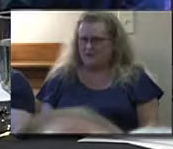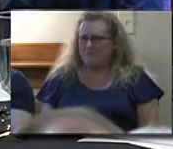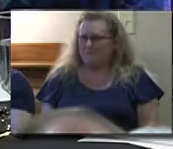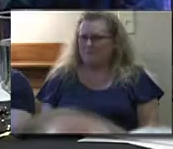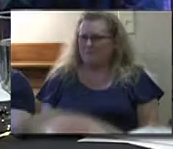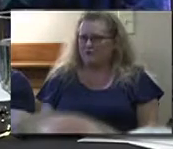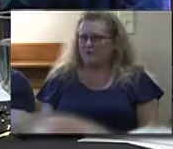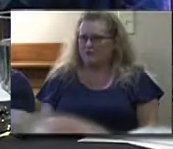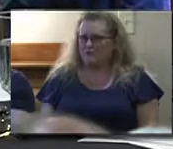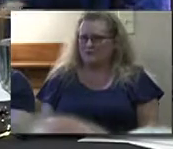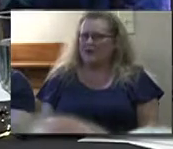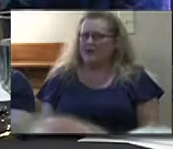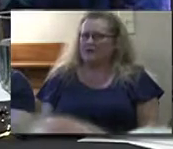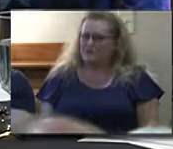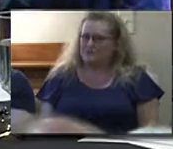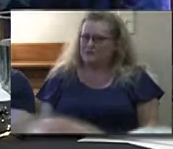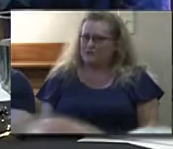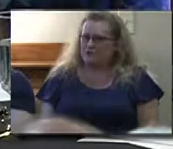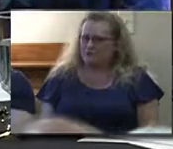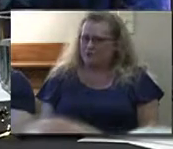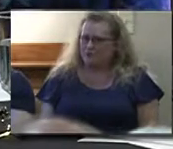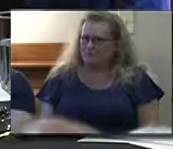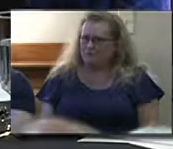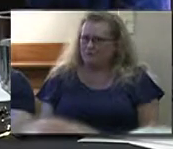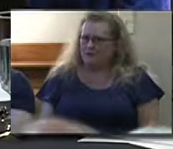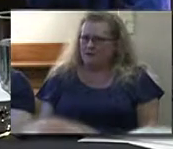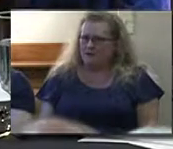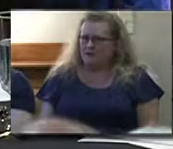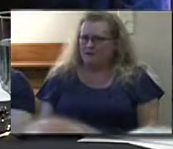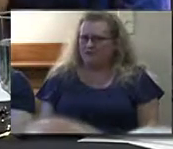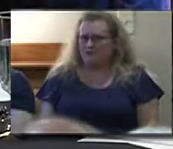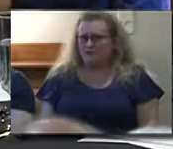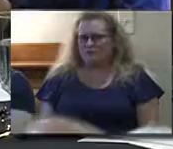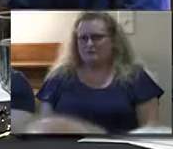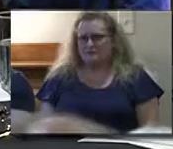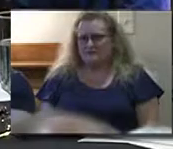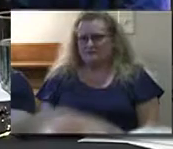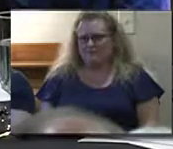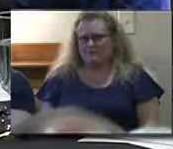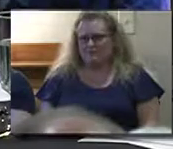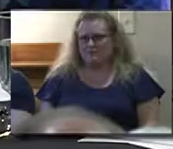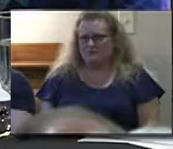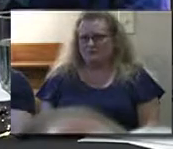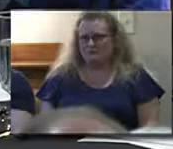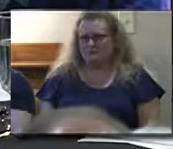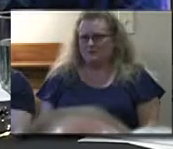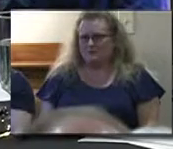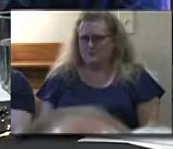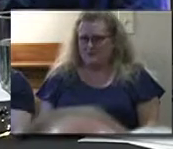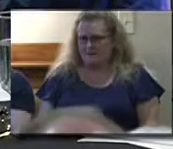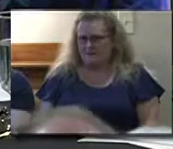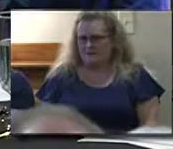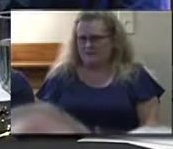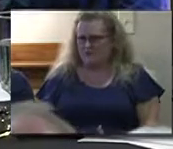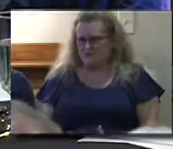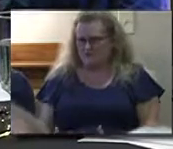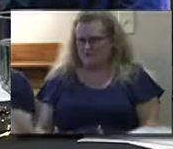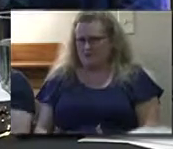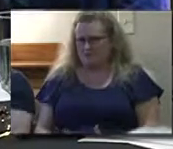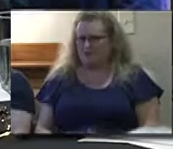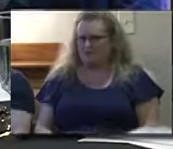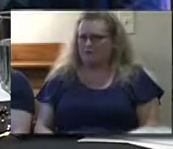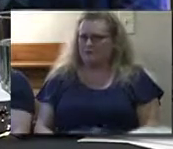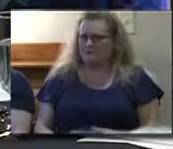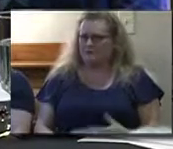communicate with them, or you refuse to, and it's considered rude. But in hearing culture, it's different. You don't depend on the visual